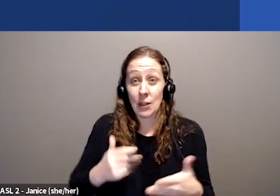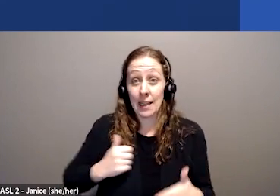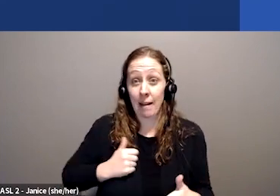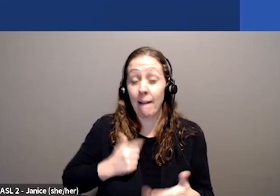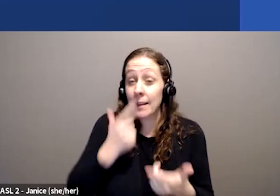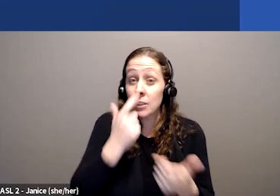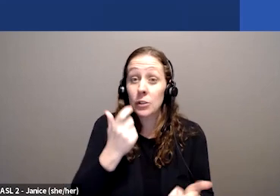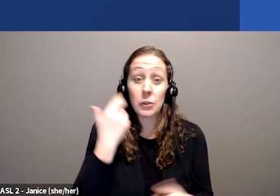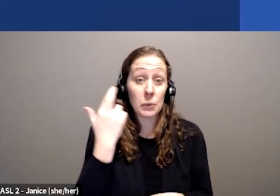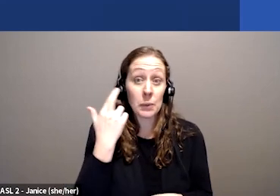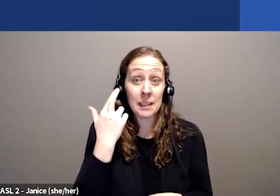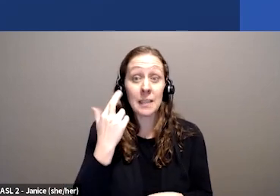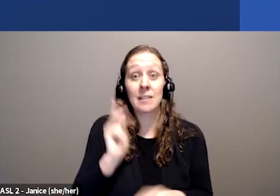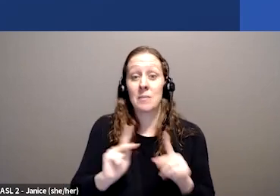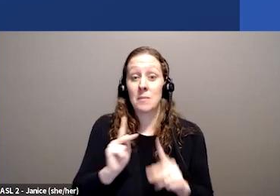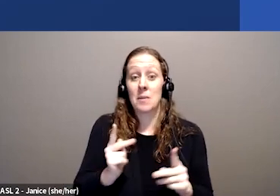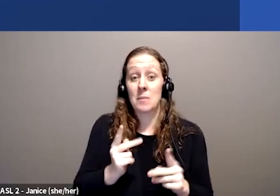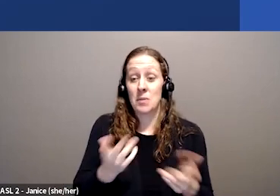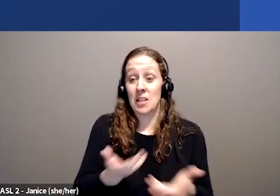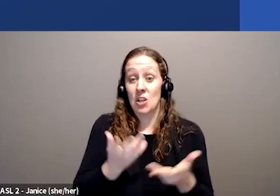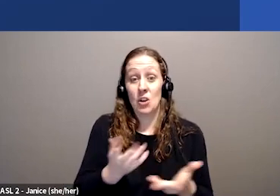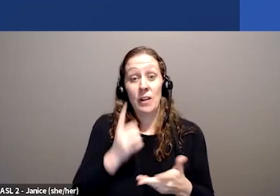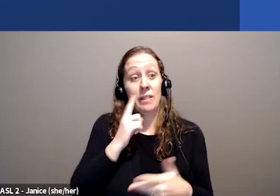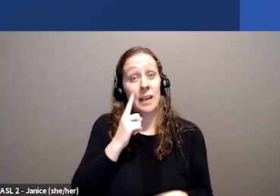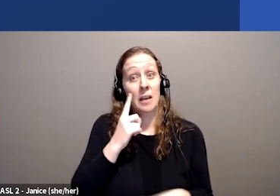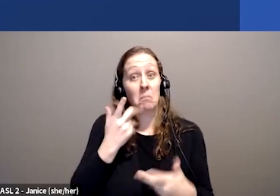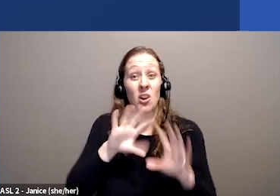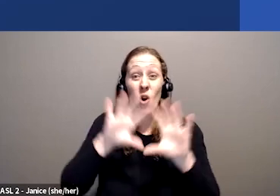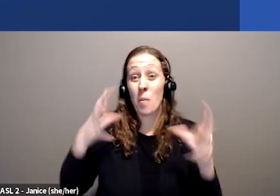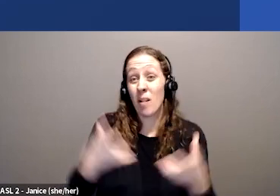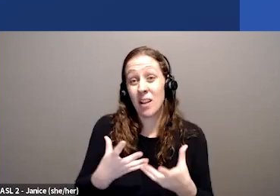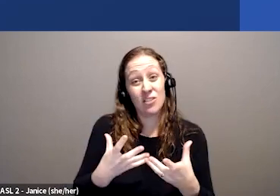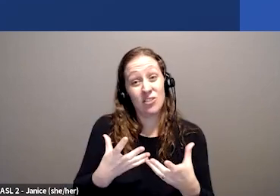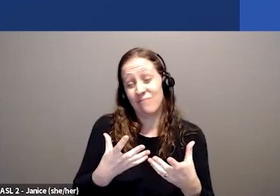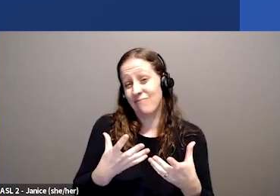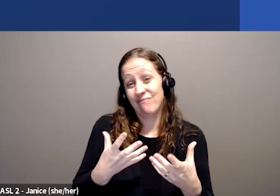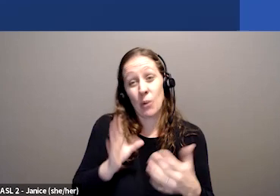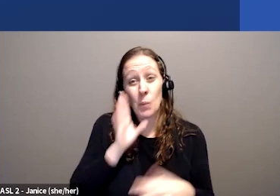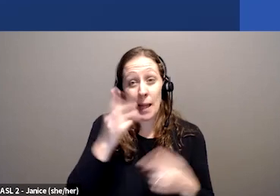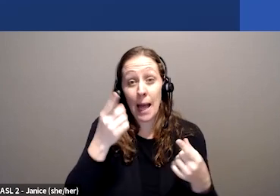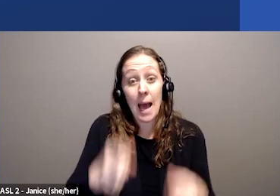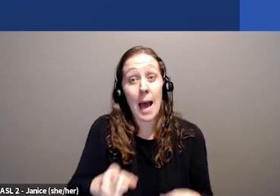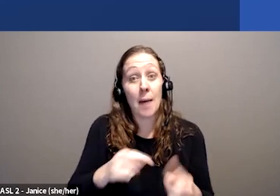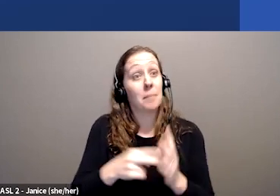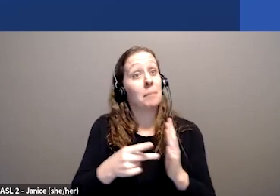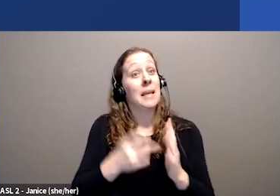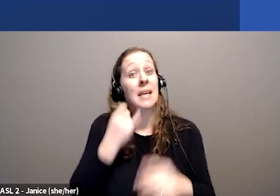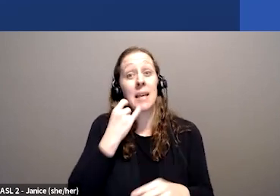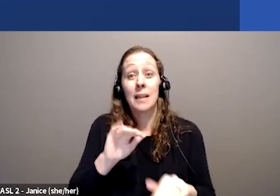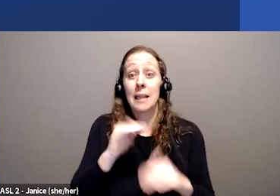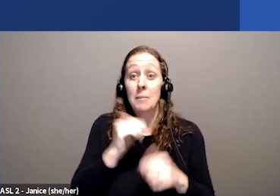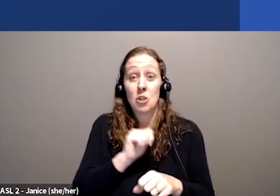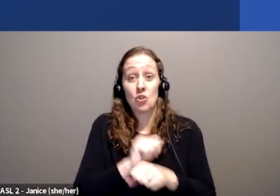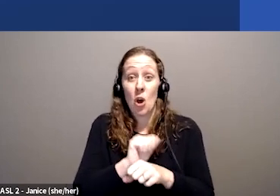this webinar seem to think that globalization might be inevitable. So restricting jobs within a local marketplace could